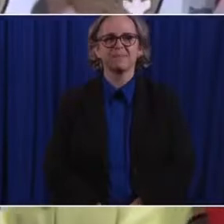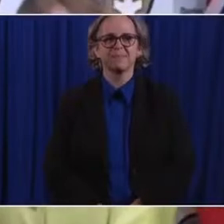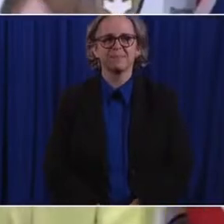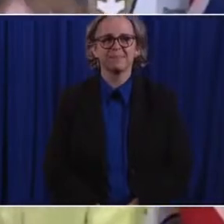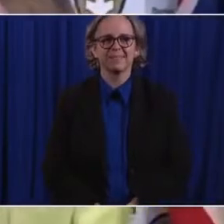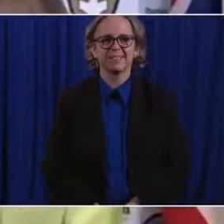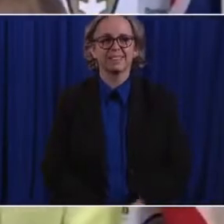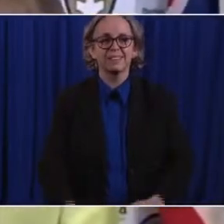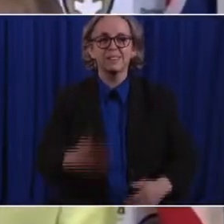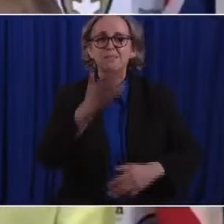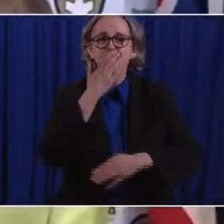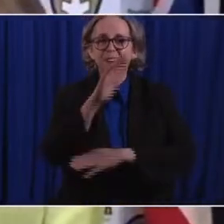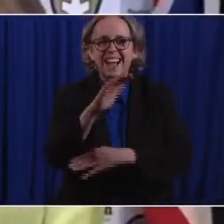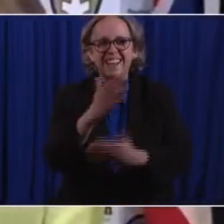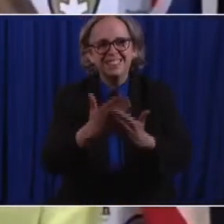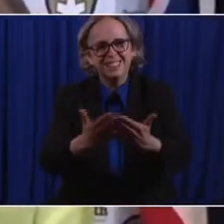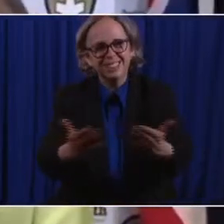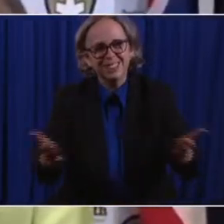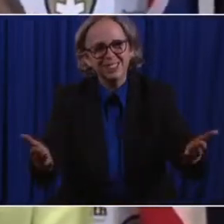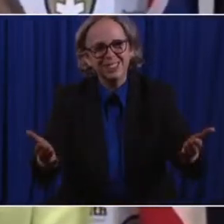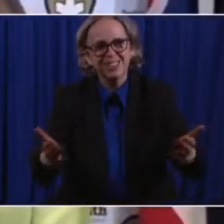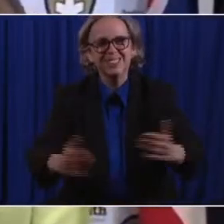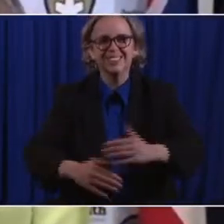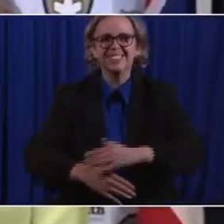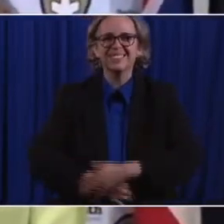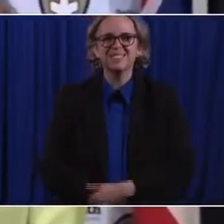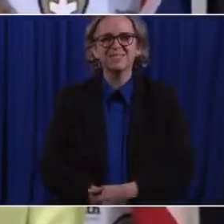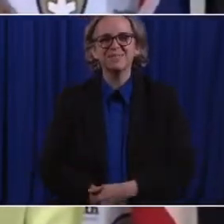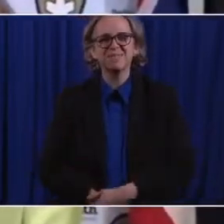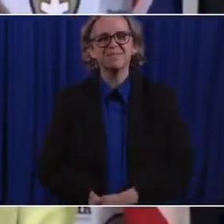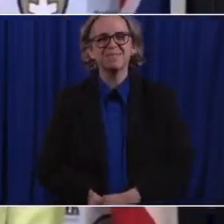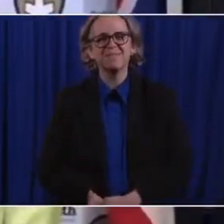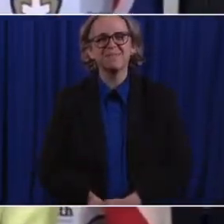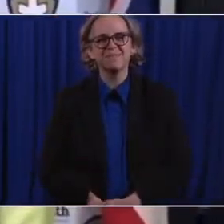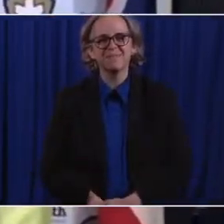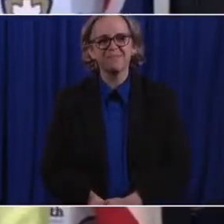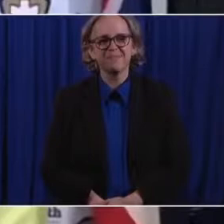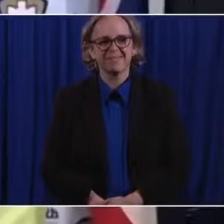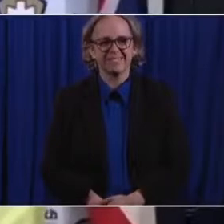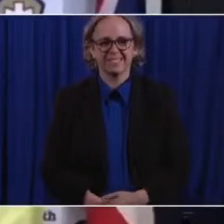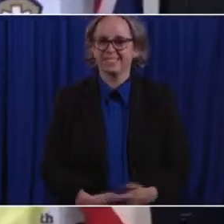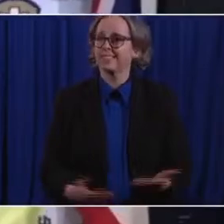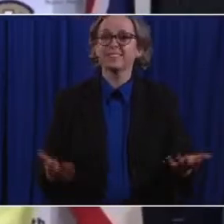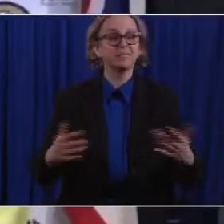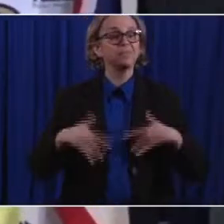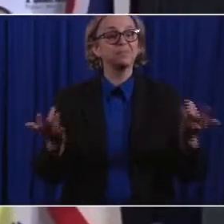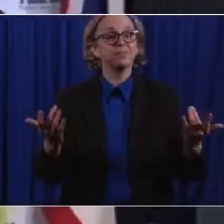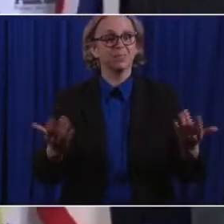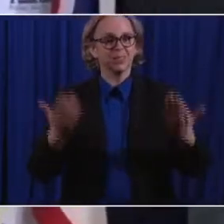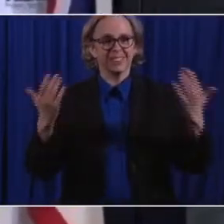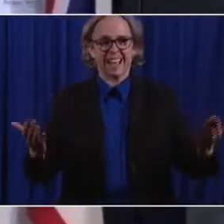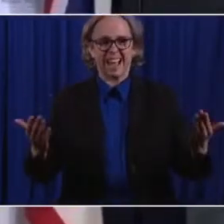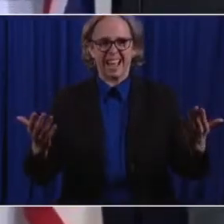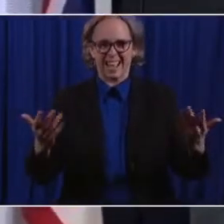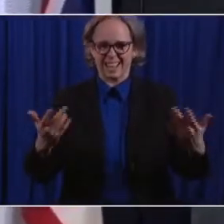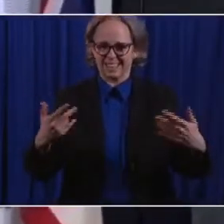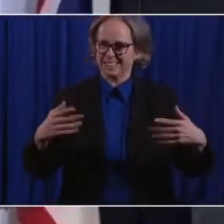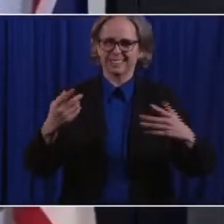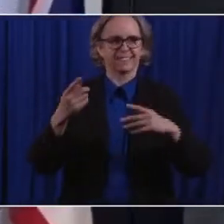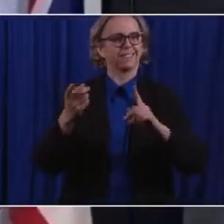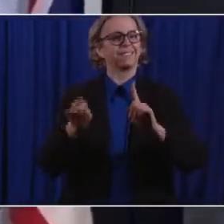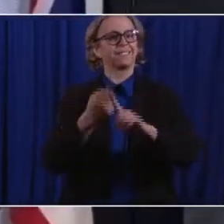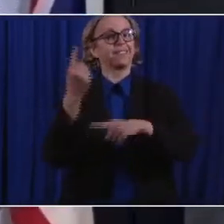Well, good afternoon, everyone. This is opening day for baseball. We wish the Reds and the